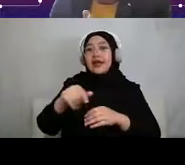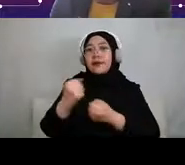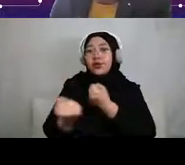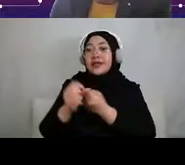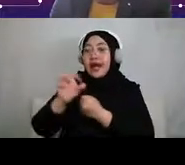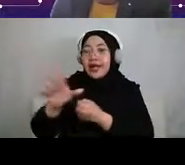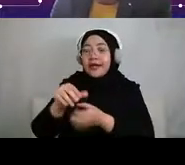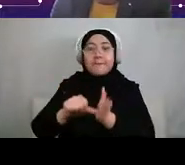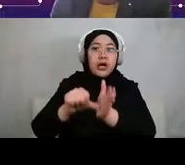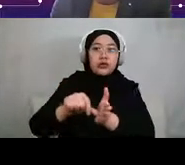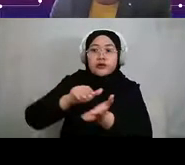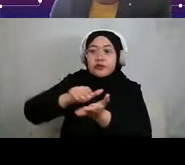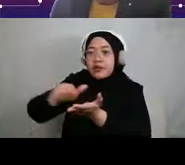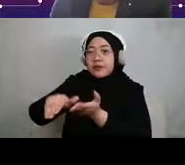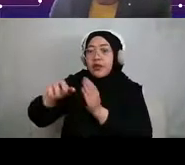kilometers on Indian roads.